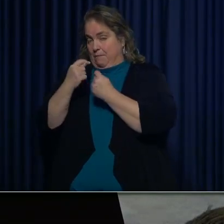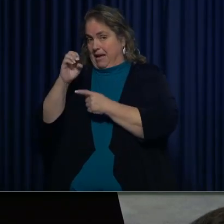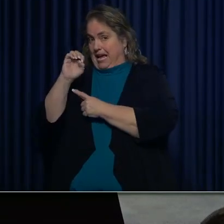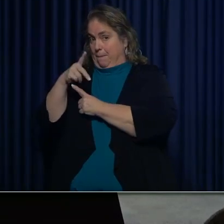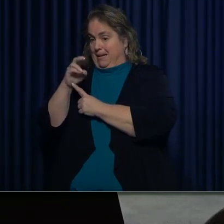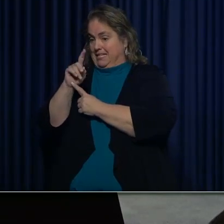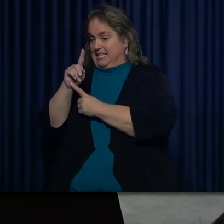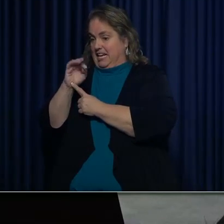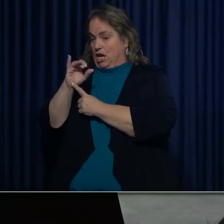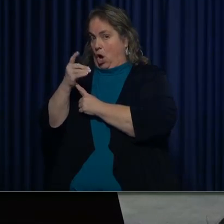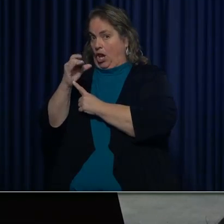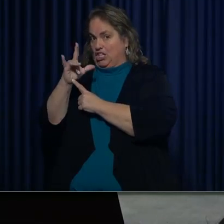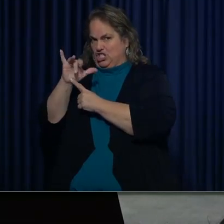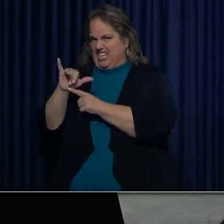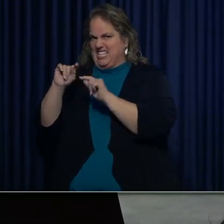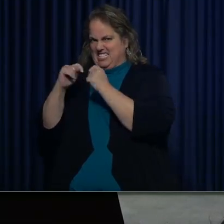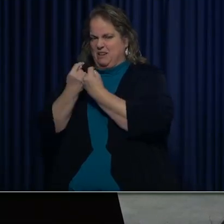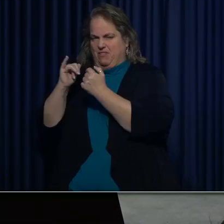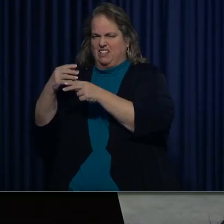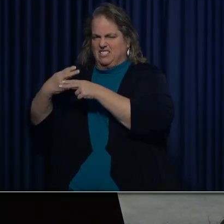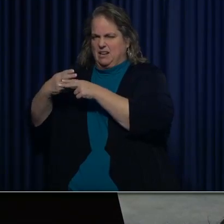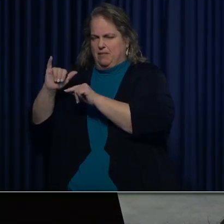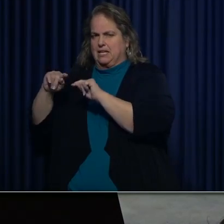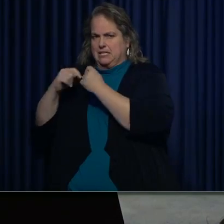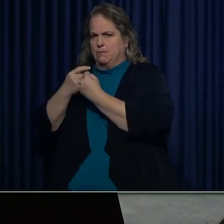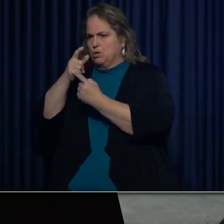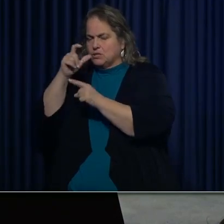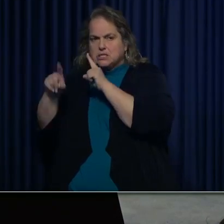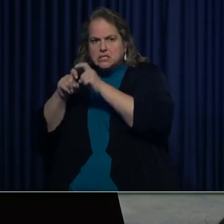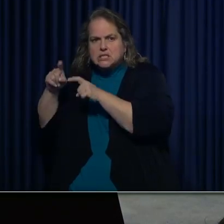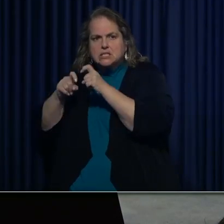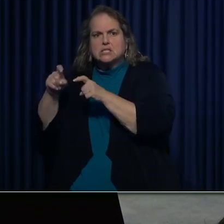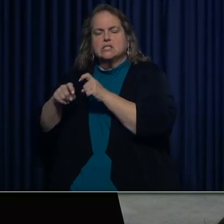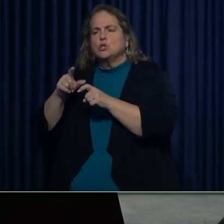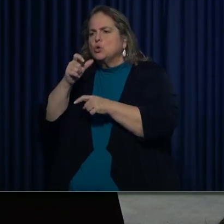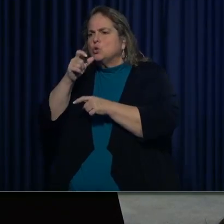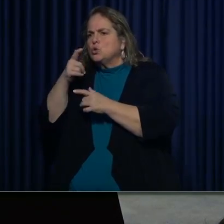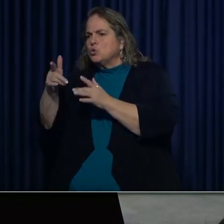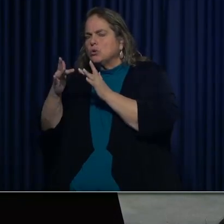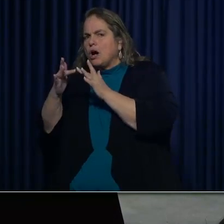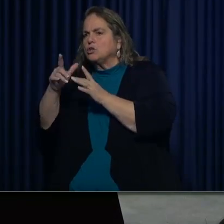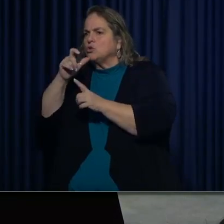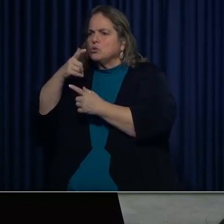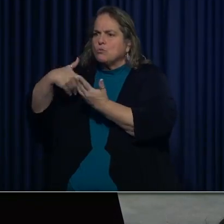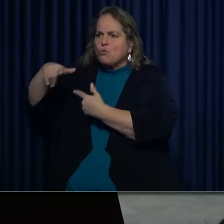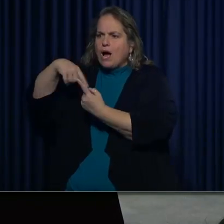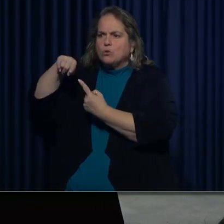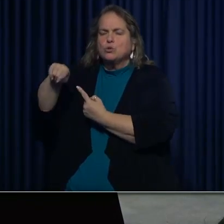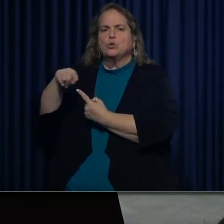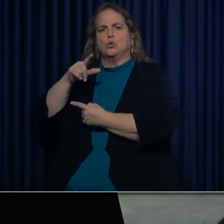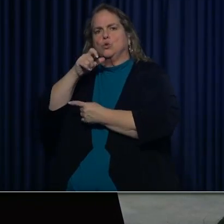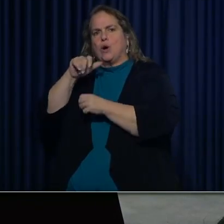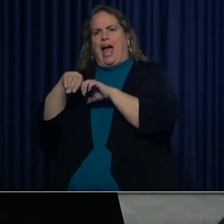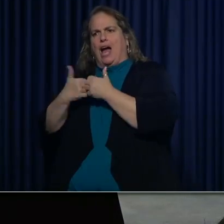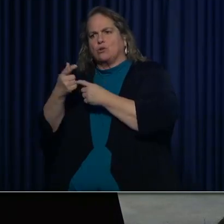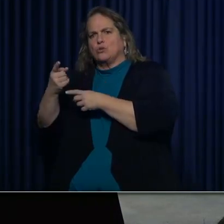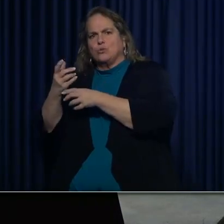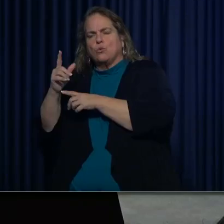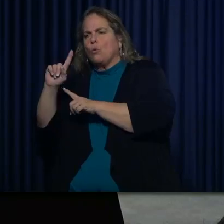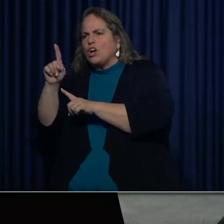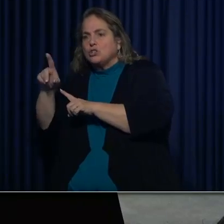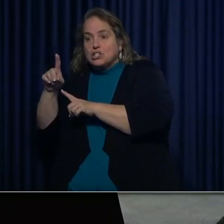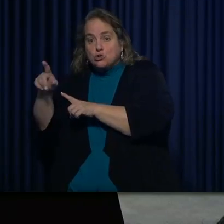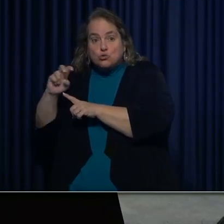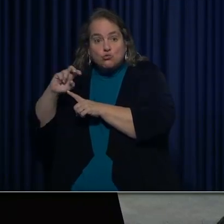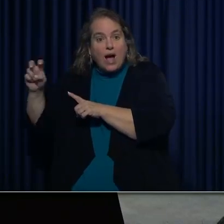work contacting and identifying anyone who might have come in contact with the individual. And so when we can share that information in a way that is useful